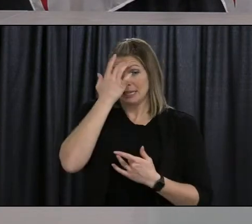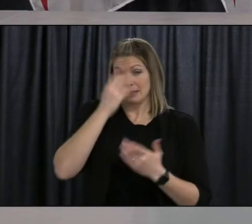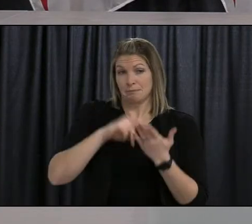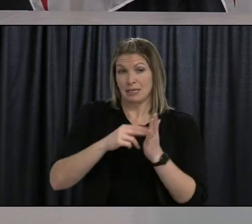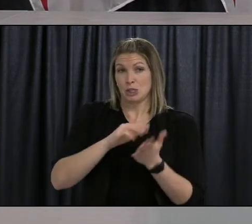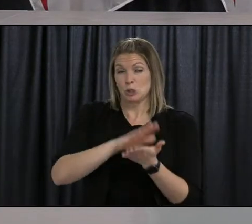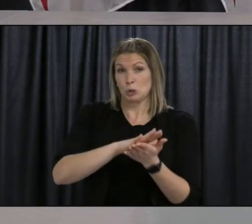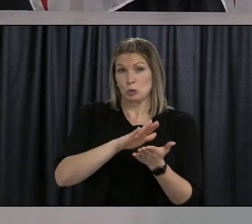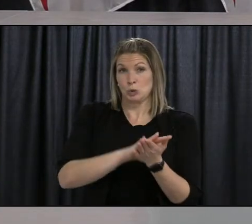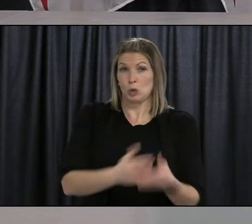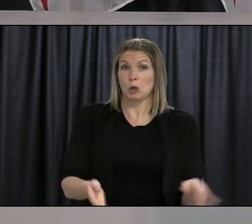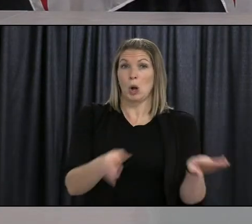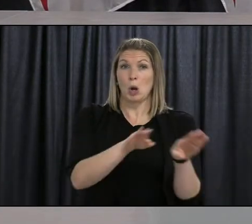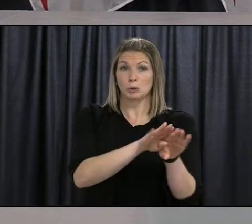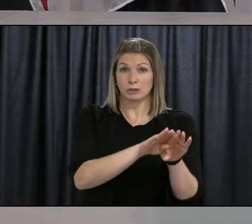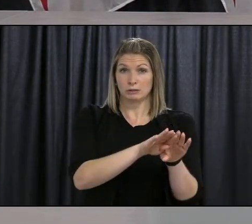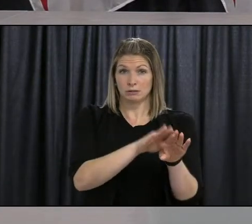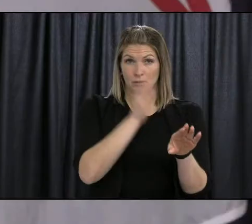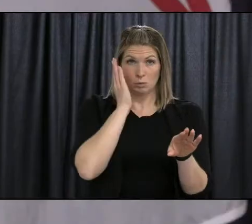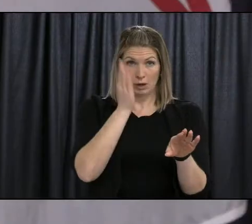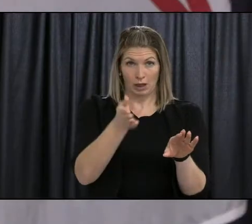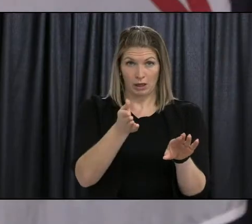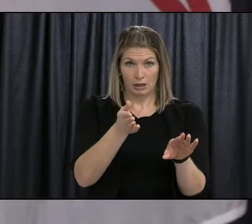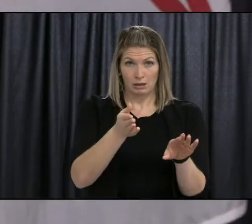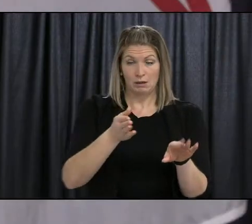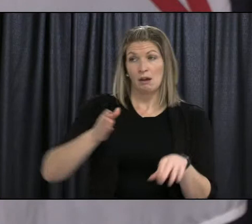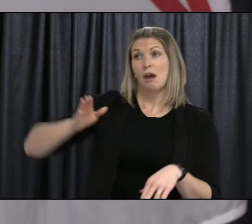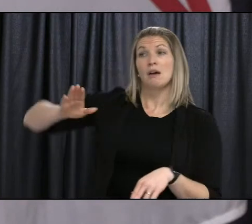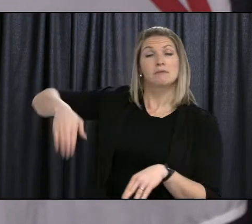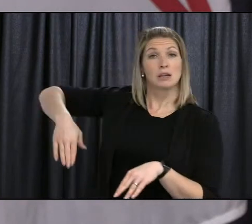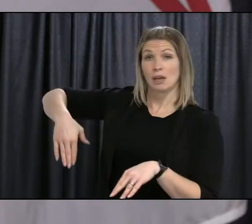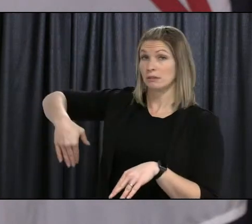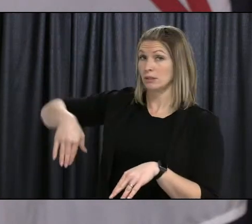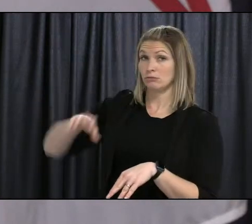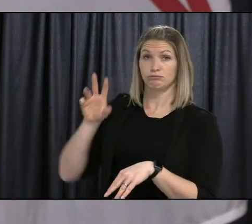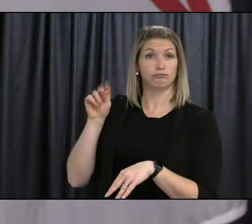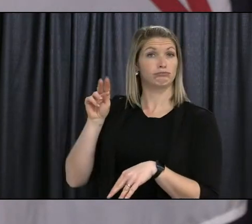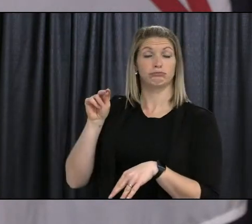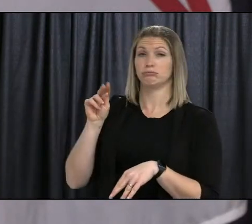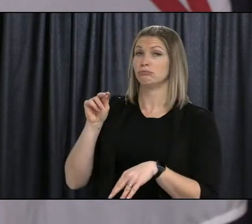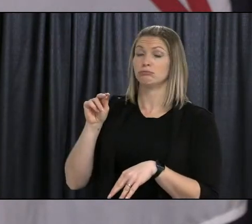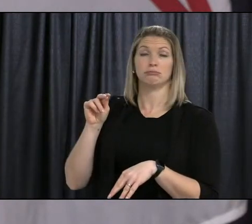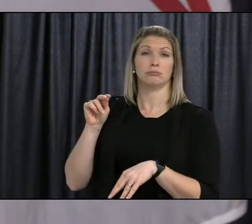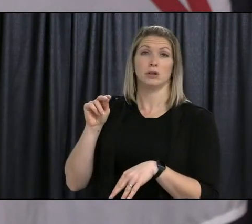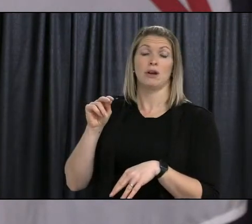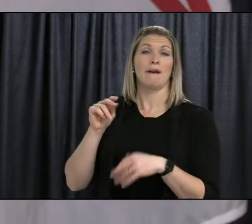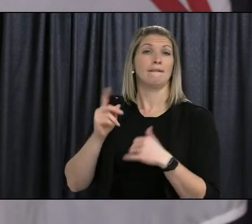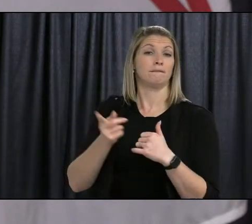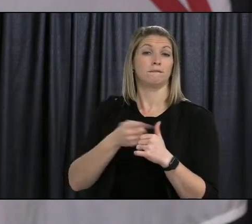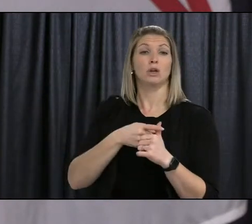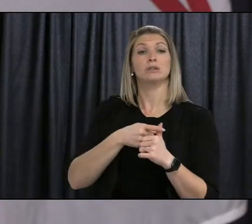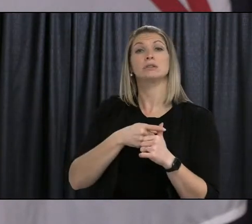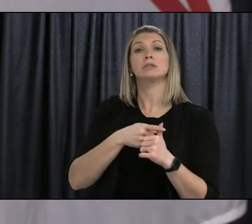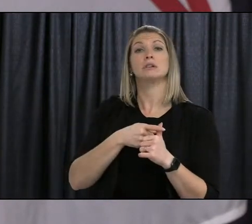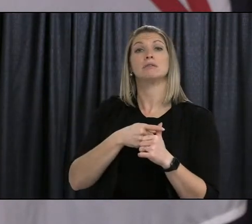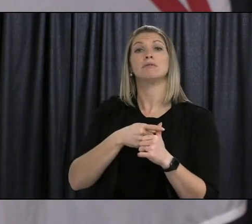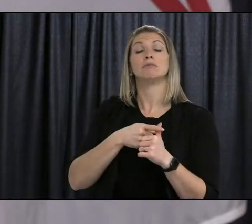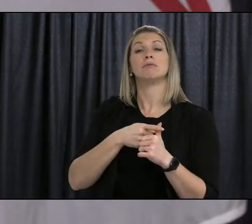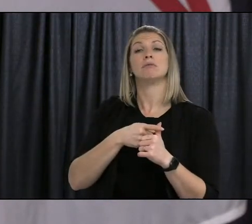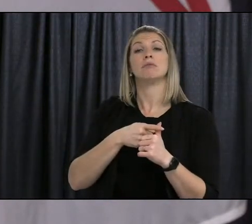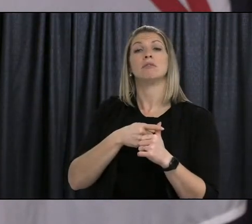an online model, a virtual model? Not at this time. We are looking at all